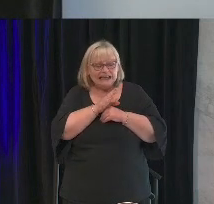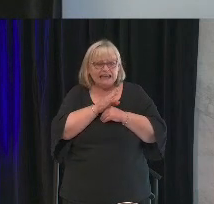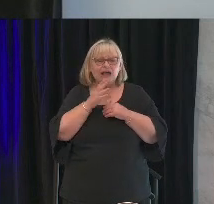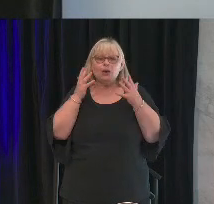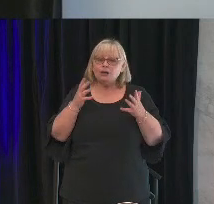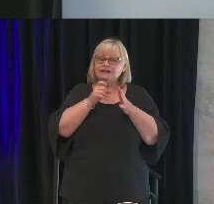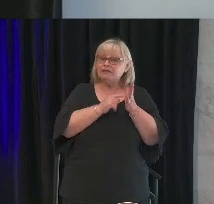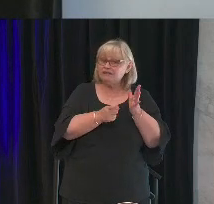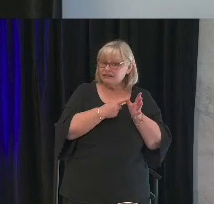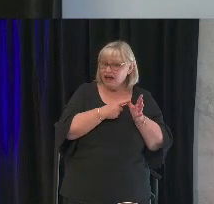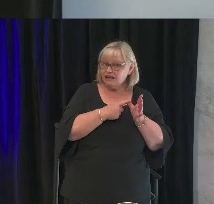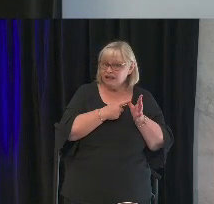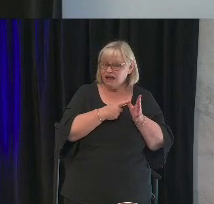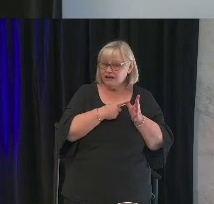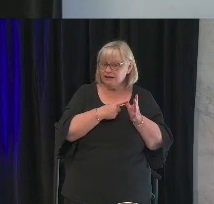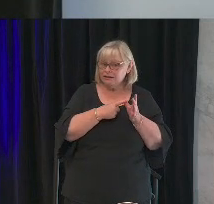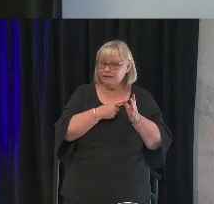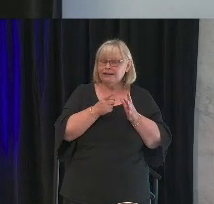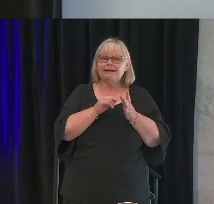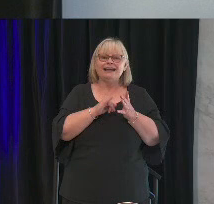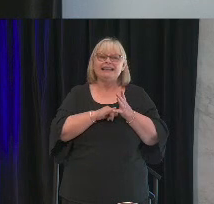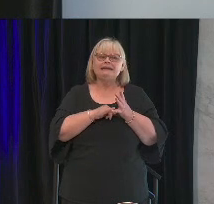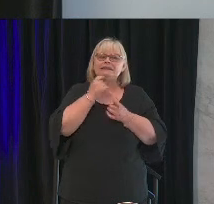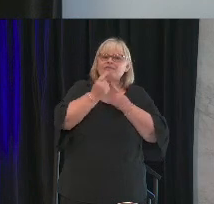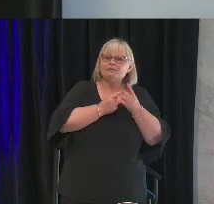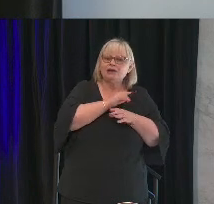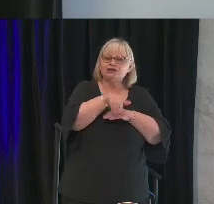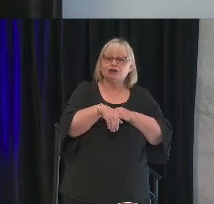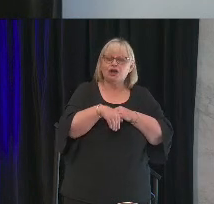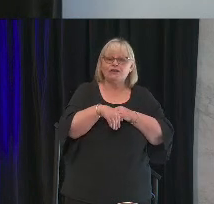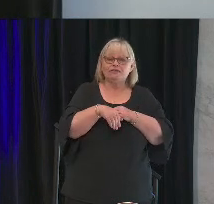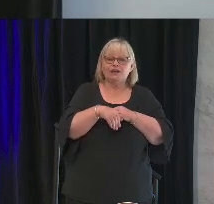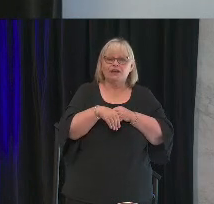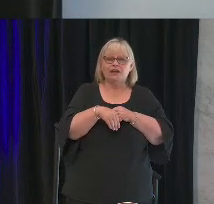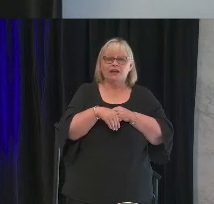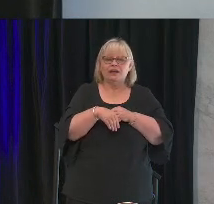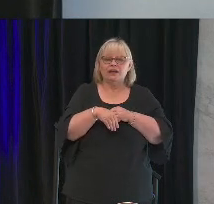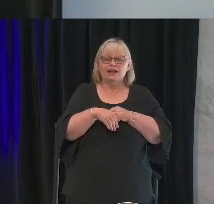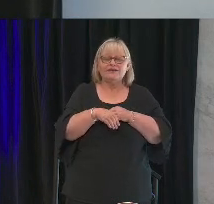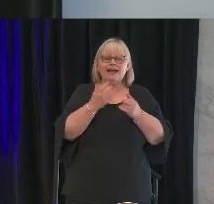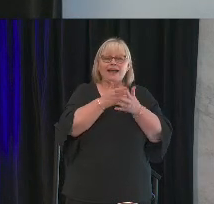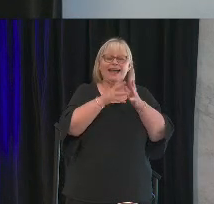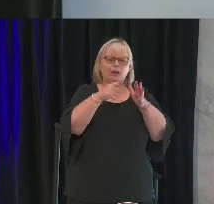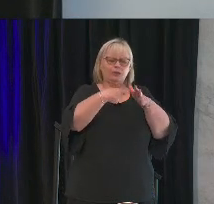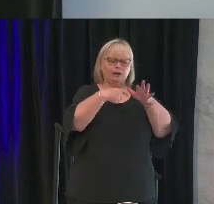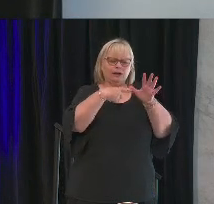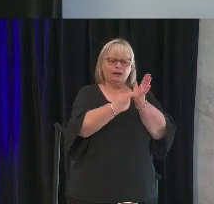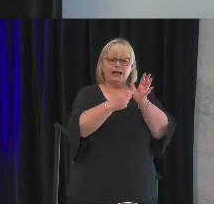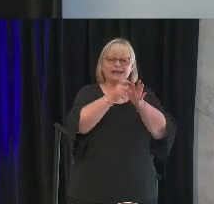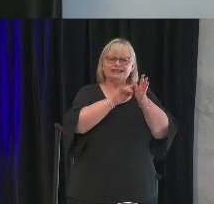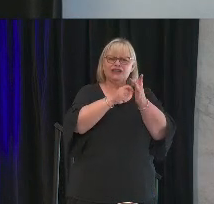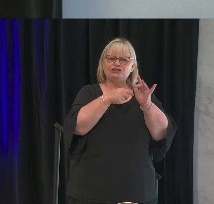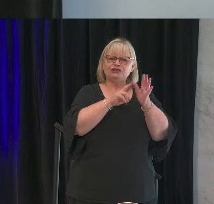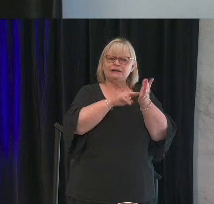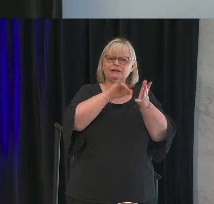that data comprises information about the consumption habits of the Kardashians and other, frankly,